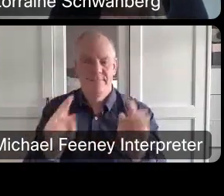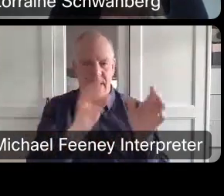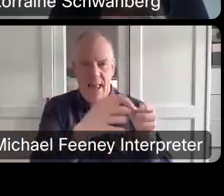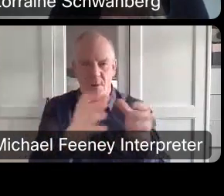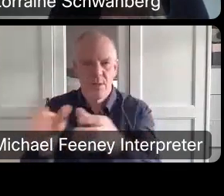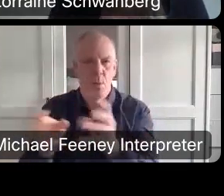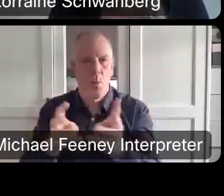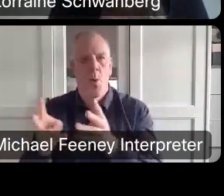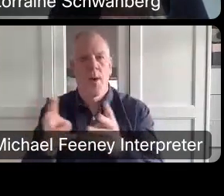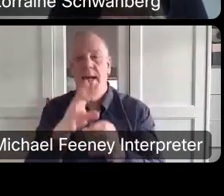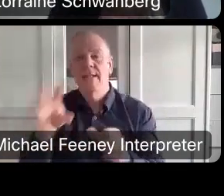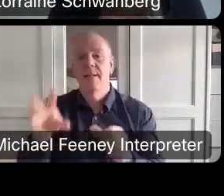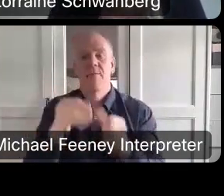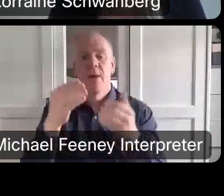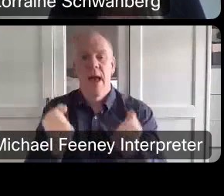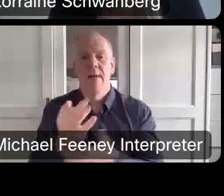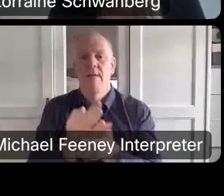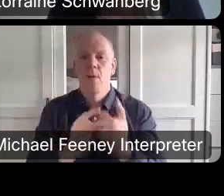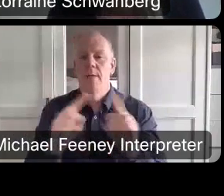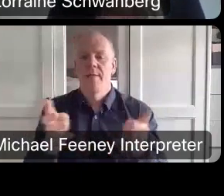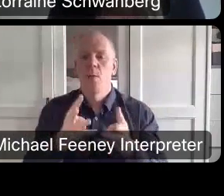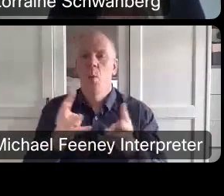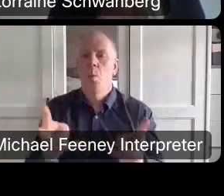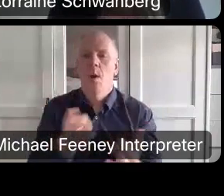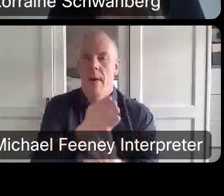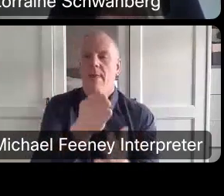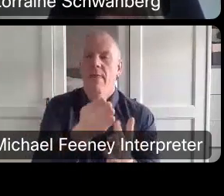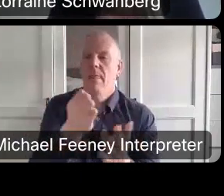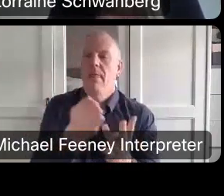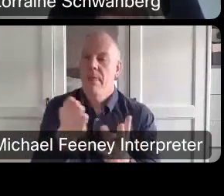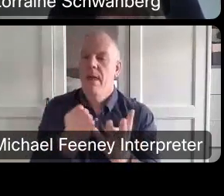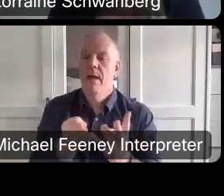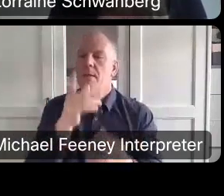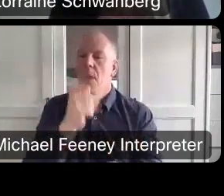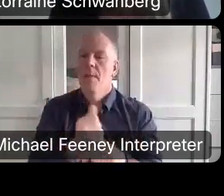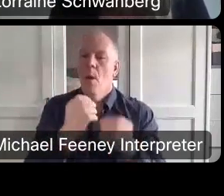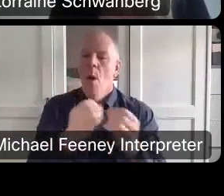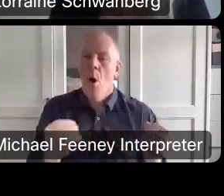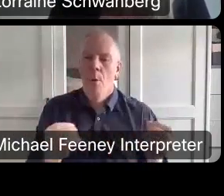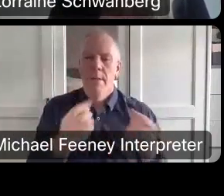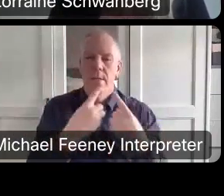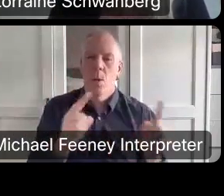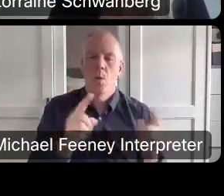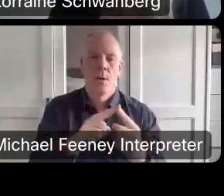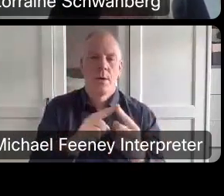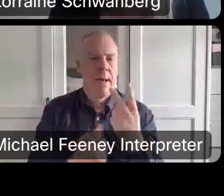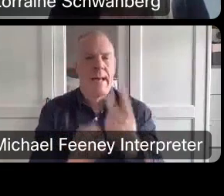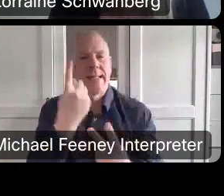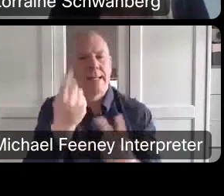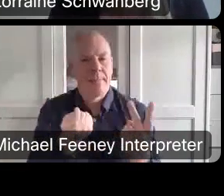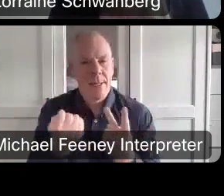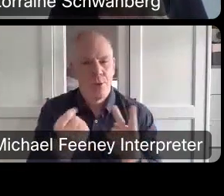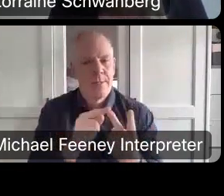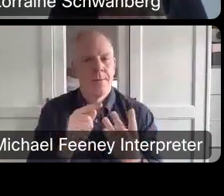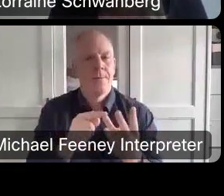particular, we have a few different work streams that are focusing on open disclosure piece, incident management piece, and the